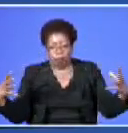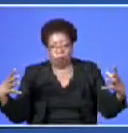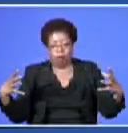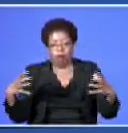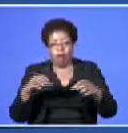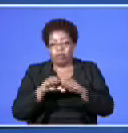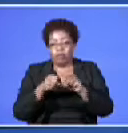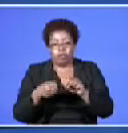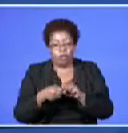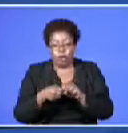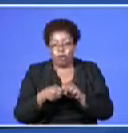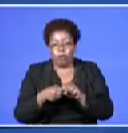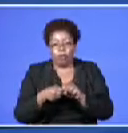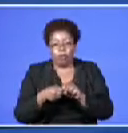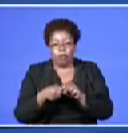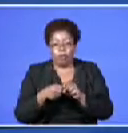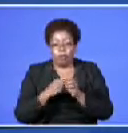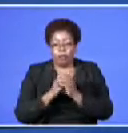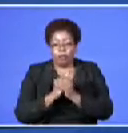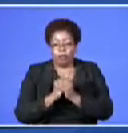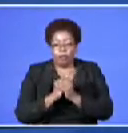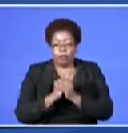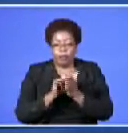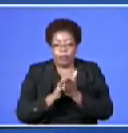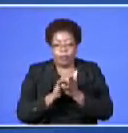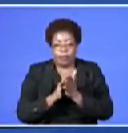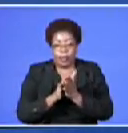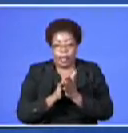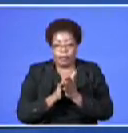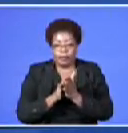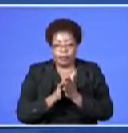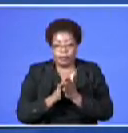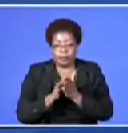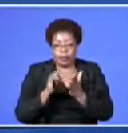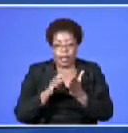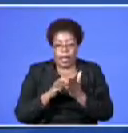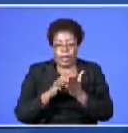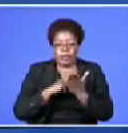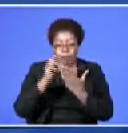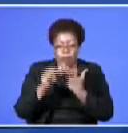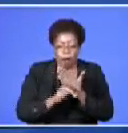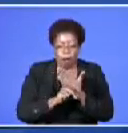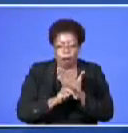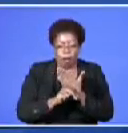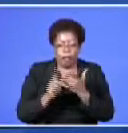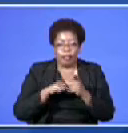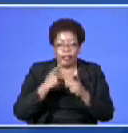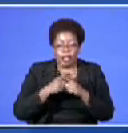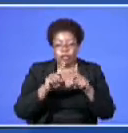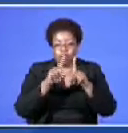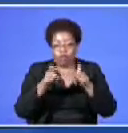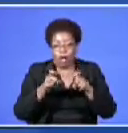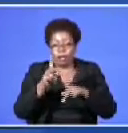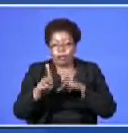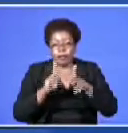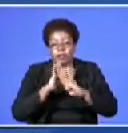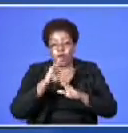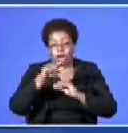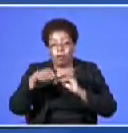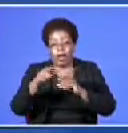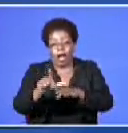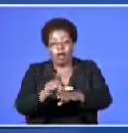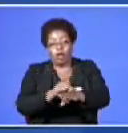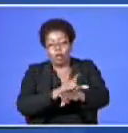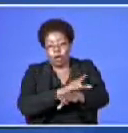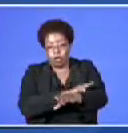So, then they move to mass production and then large-scale trials. So when people talk about, how long